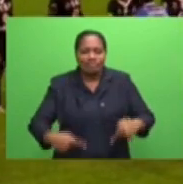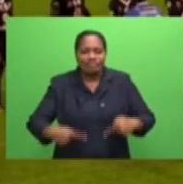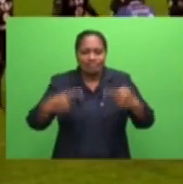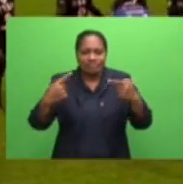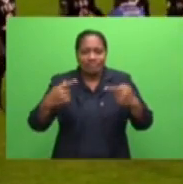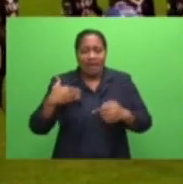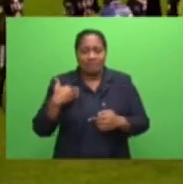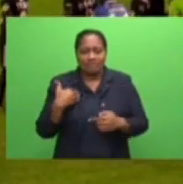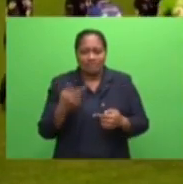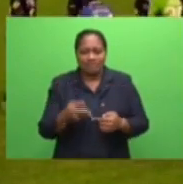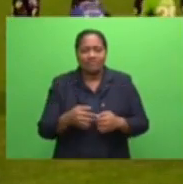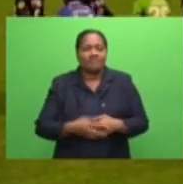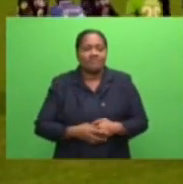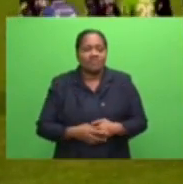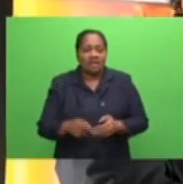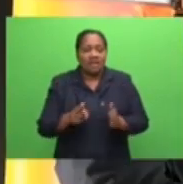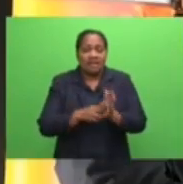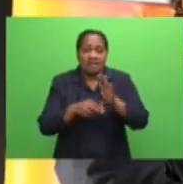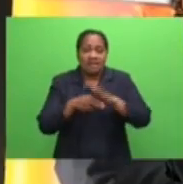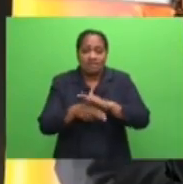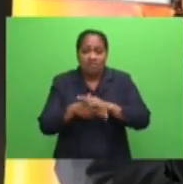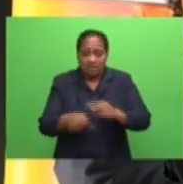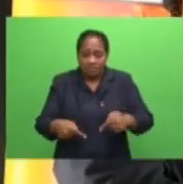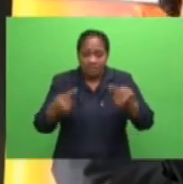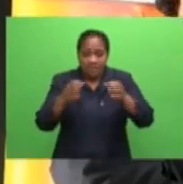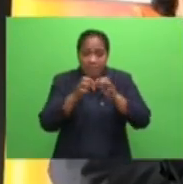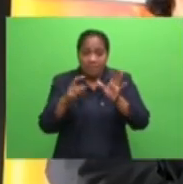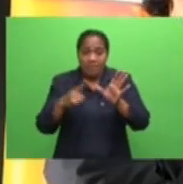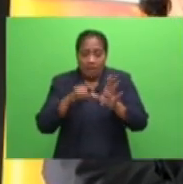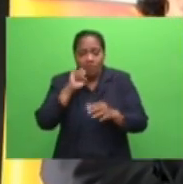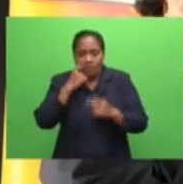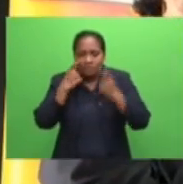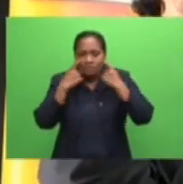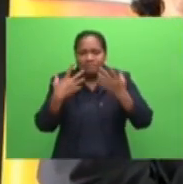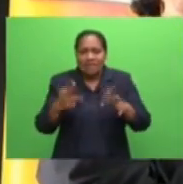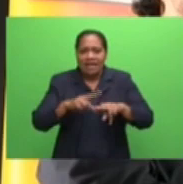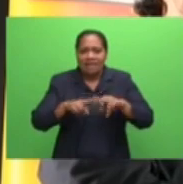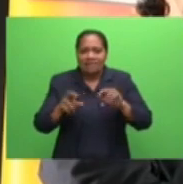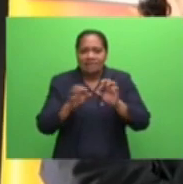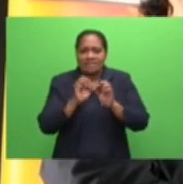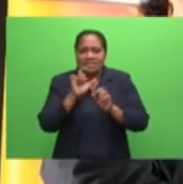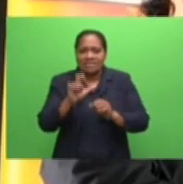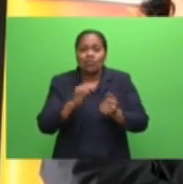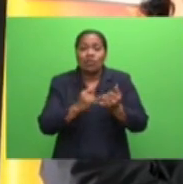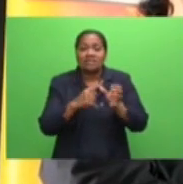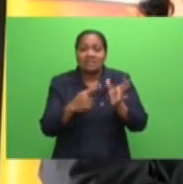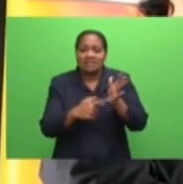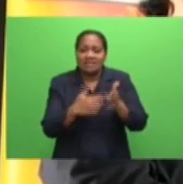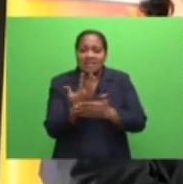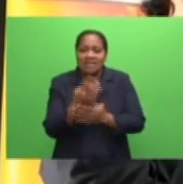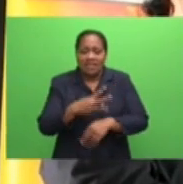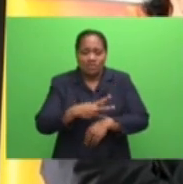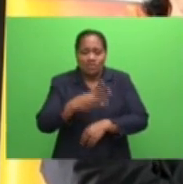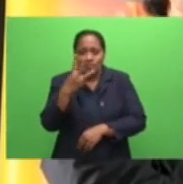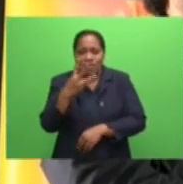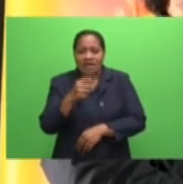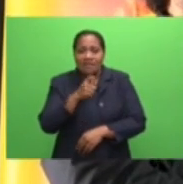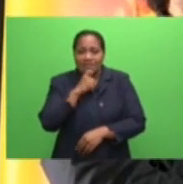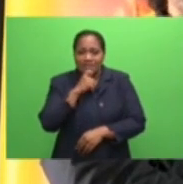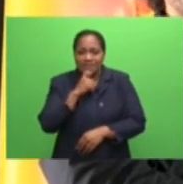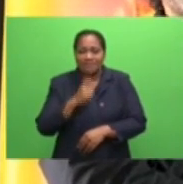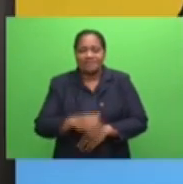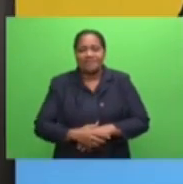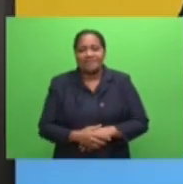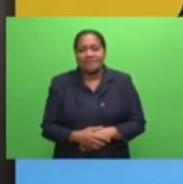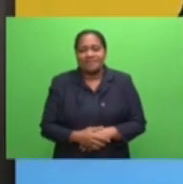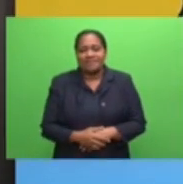clash against Mba, will be aired on FBC Sports on the WYCLIFFE platform Saturday at 3 p.m. Tale Materkula, FBC